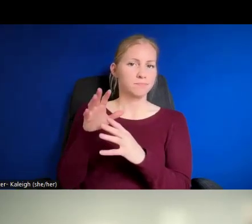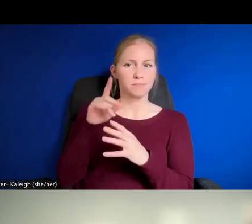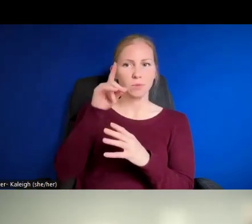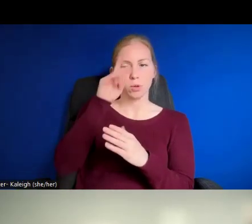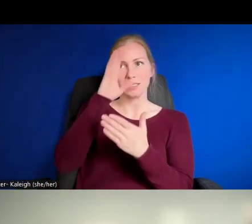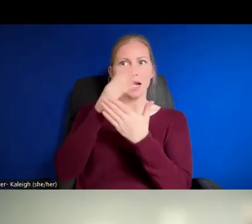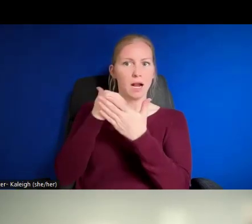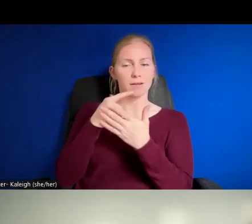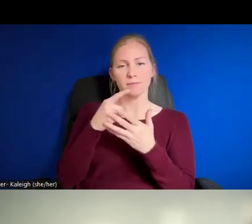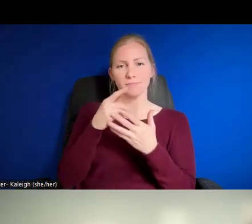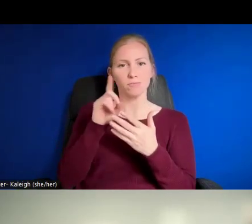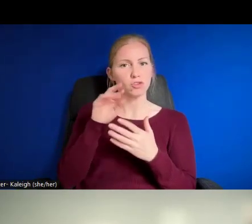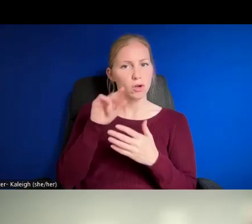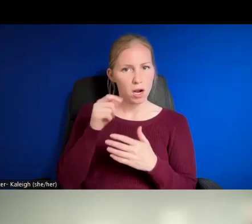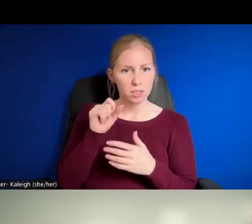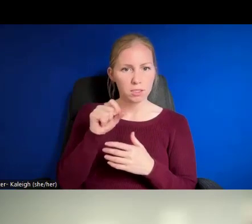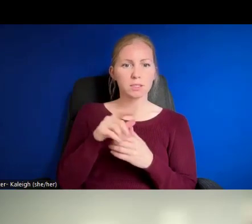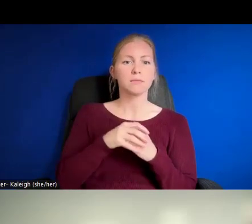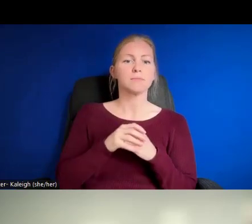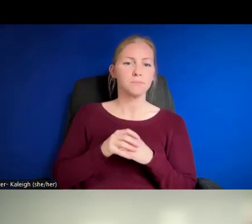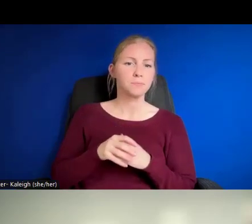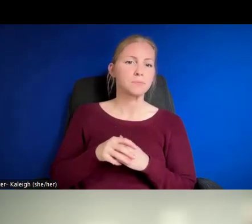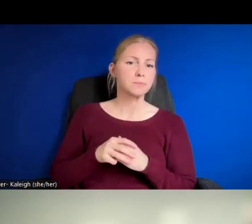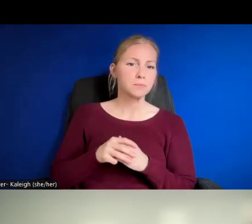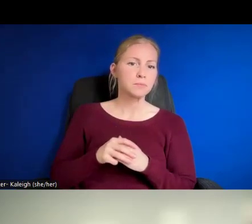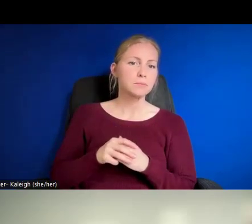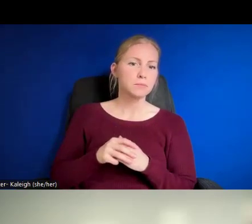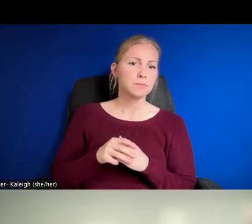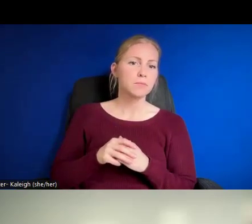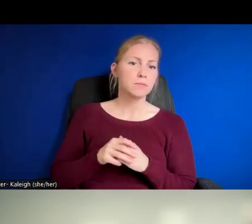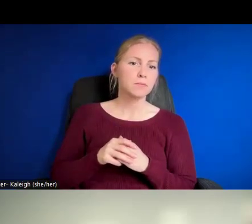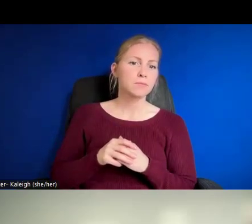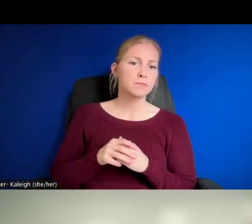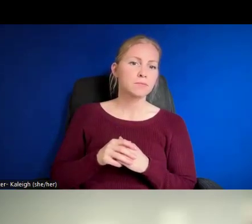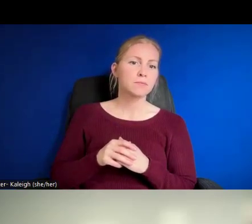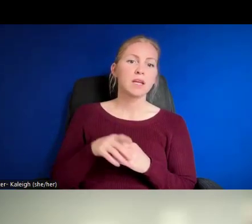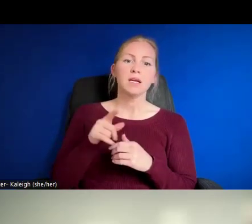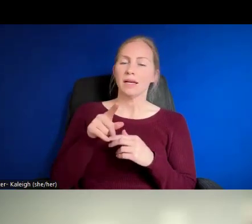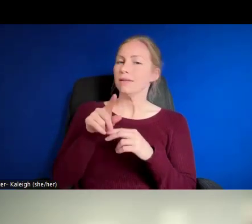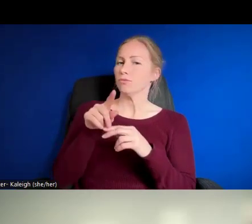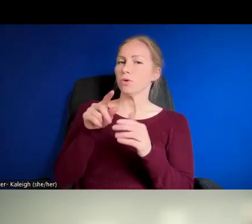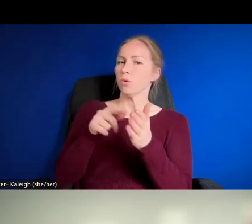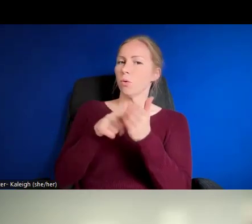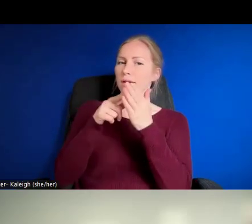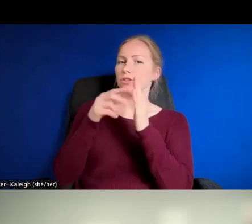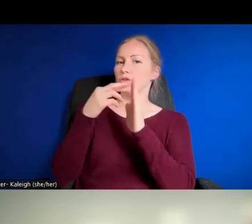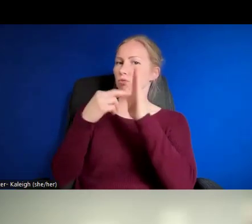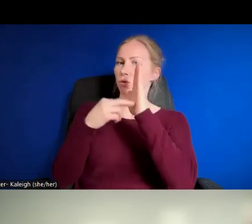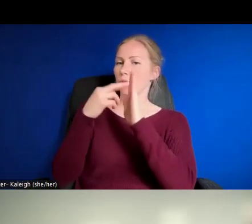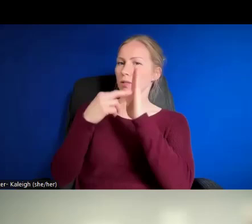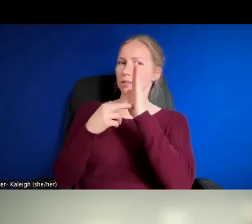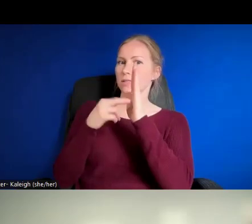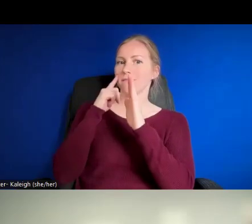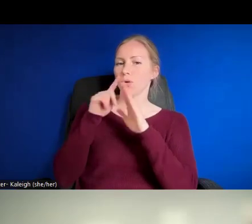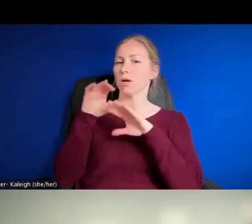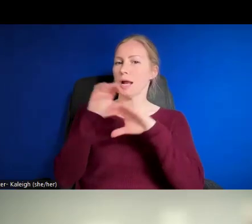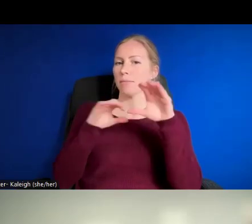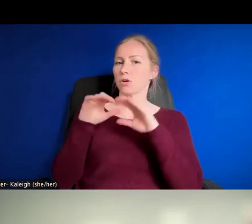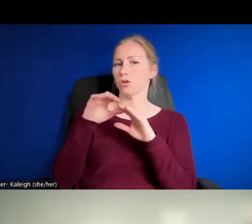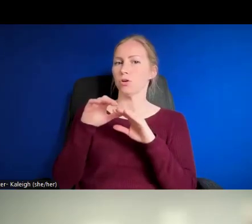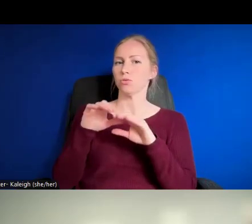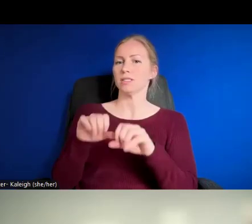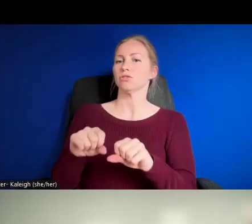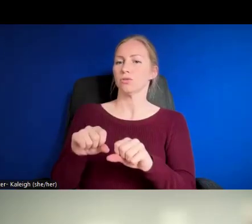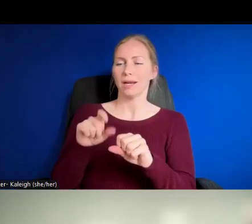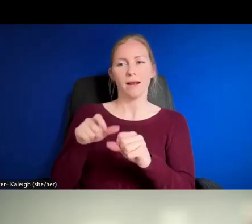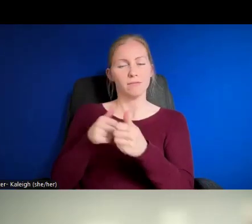conditions for the use of chemical restraint are to be followed. So, in addition